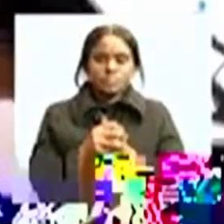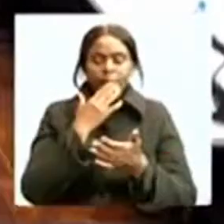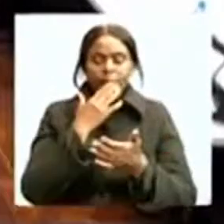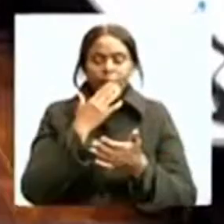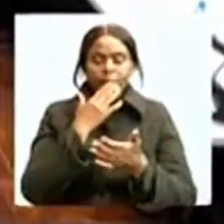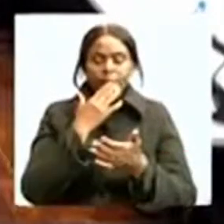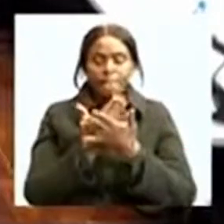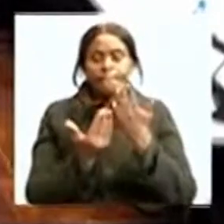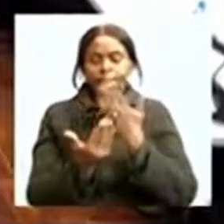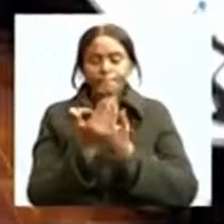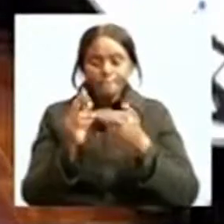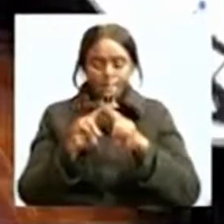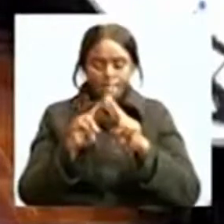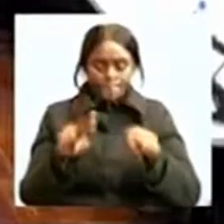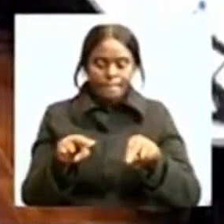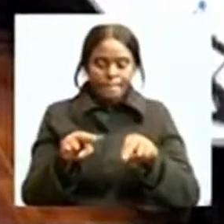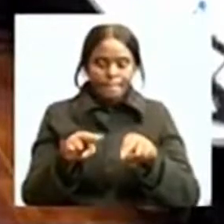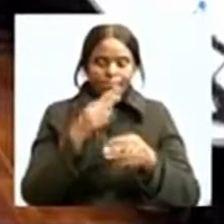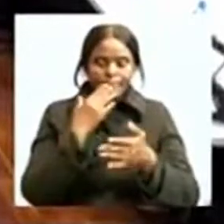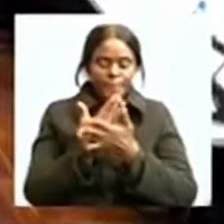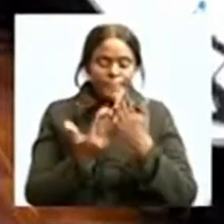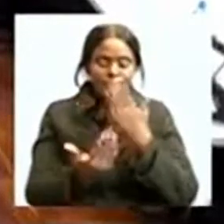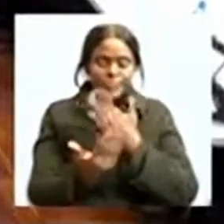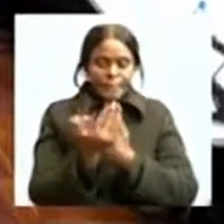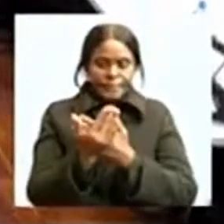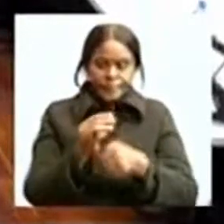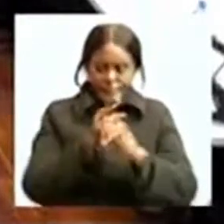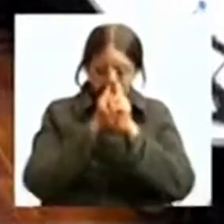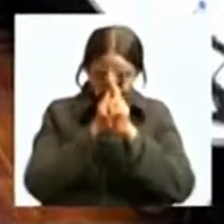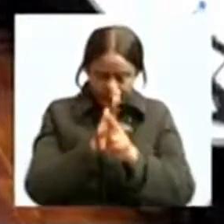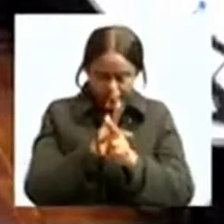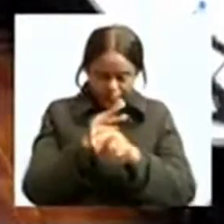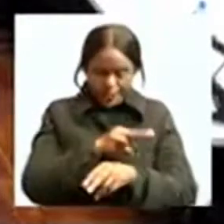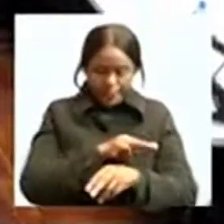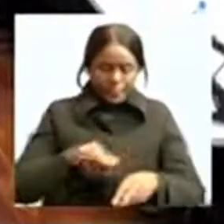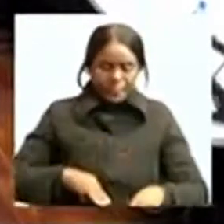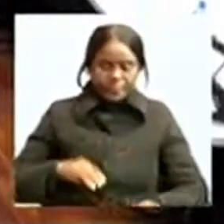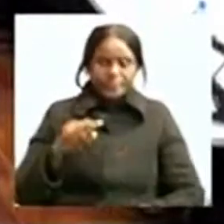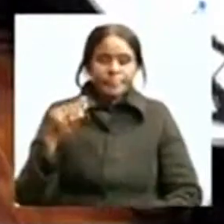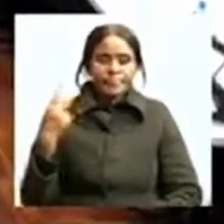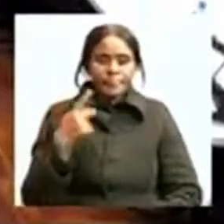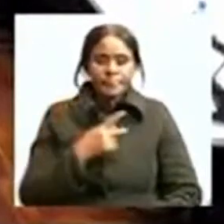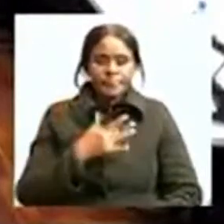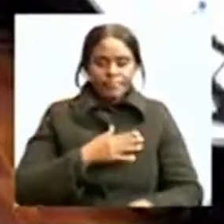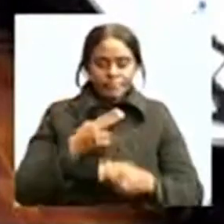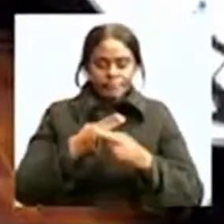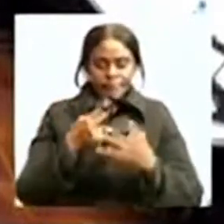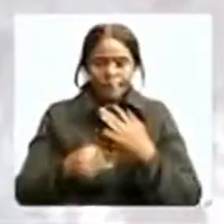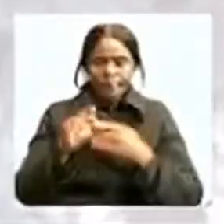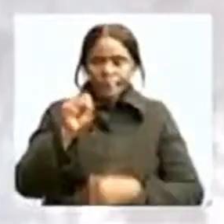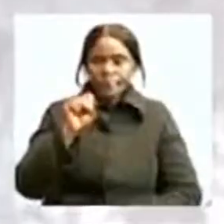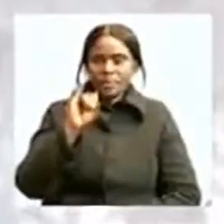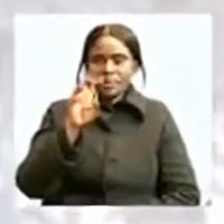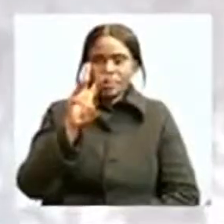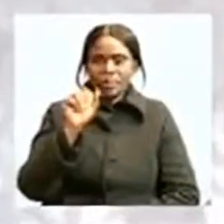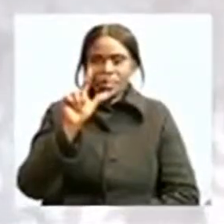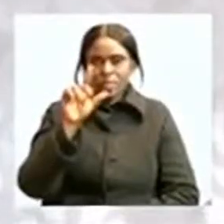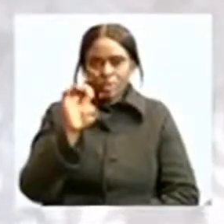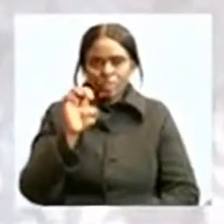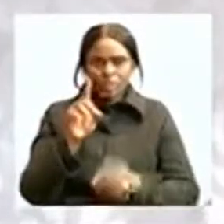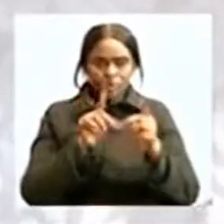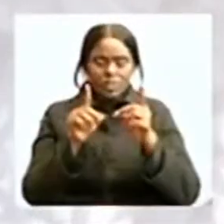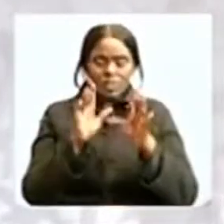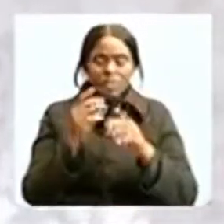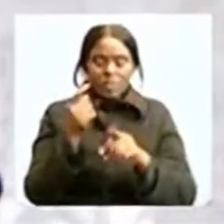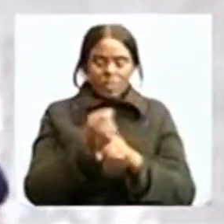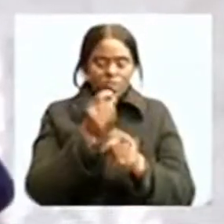Good morning, Chair. Good morning, Honorable Members of Parliament. My name is Andrew Siwale, Director from